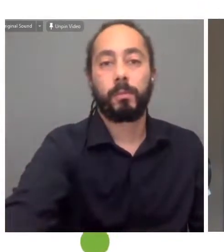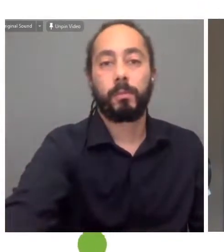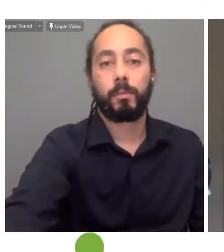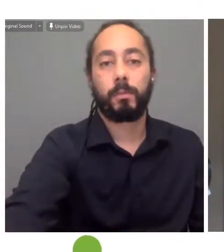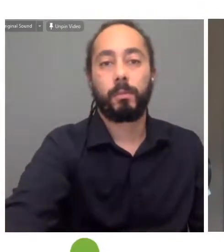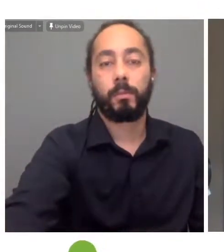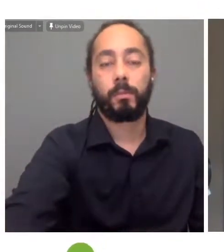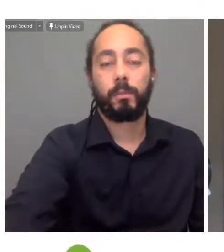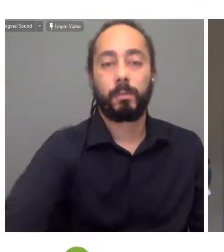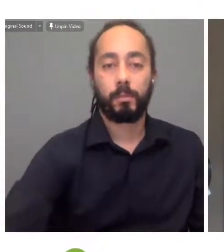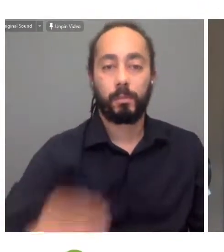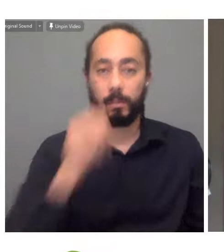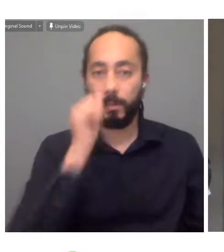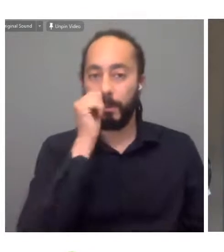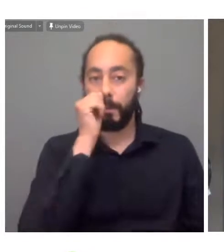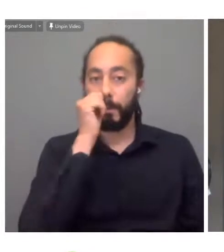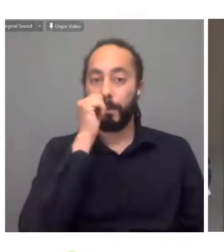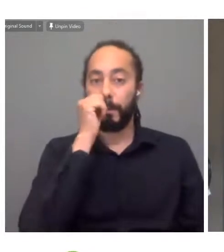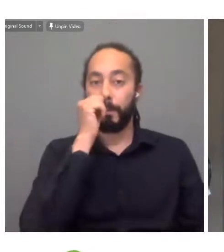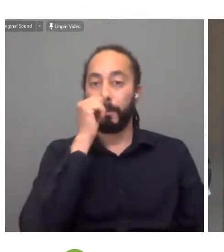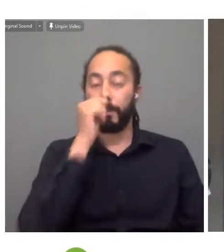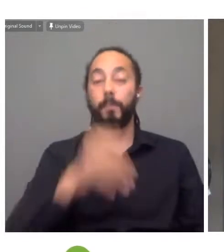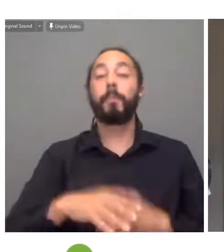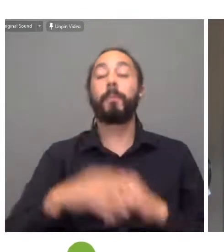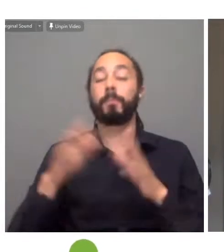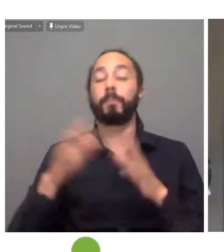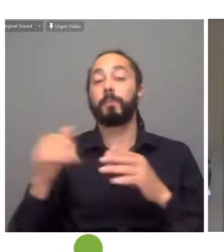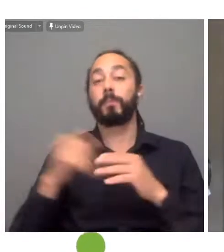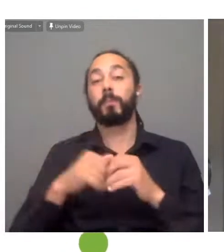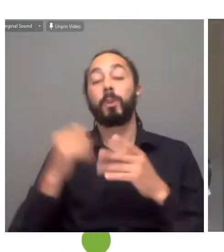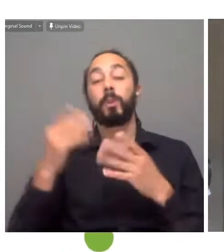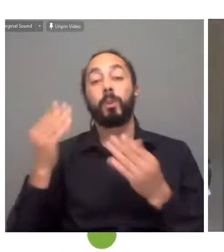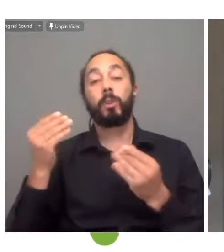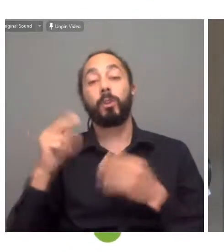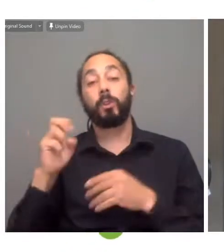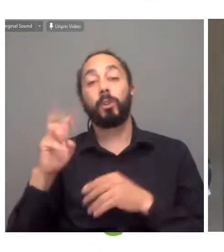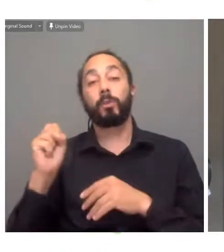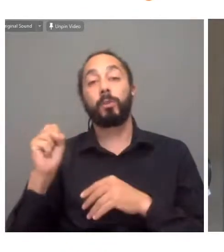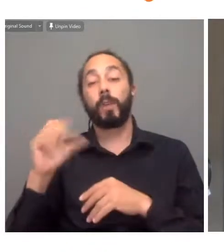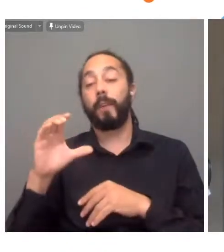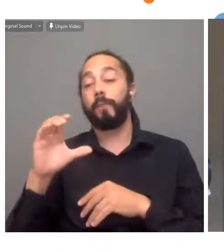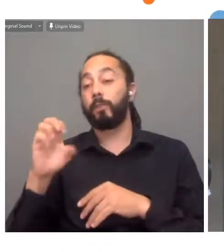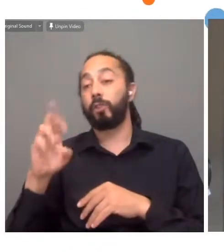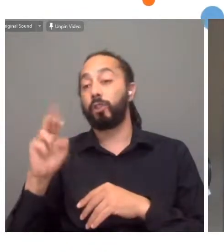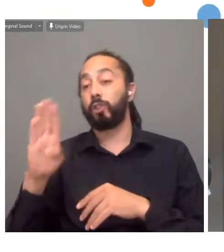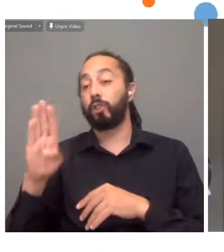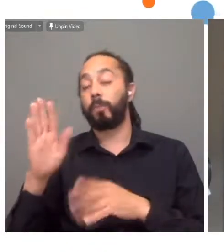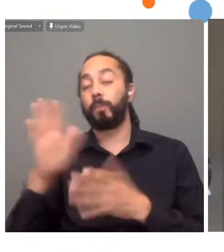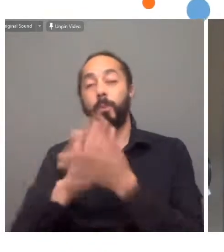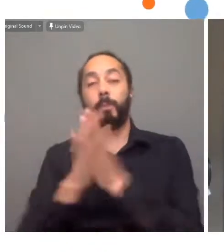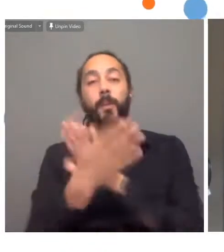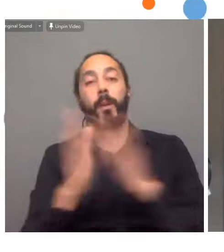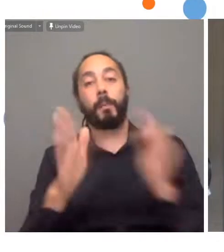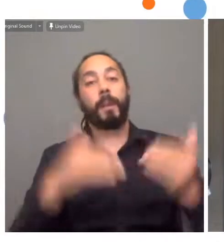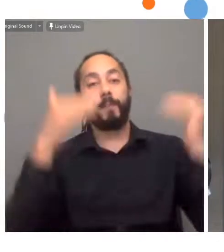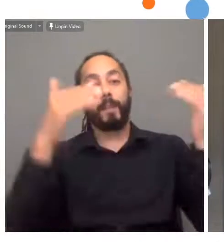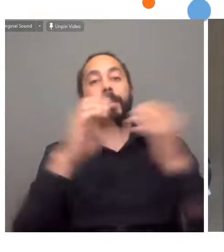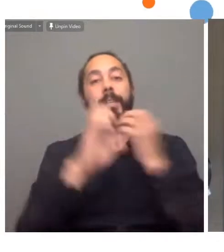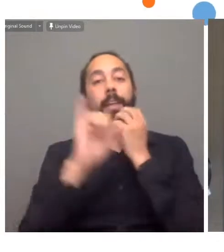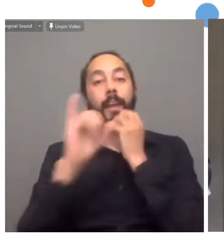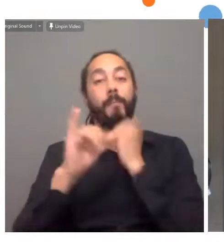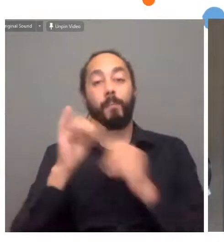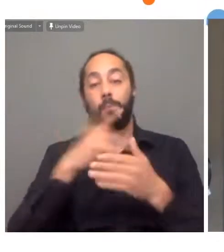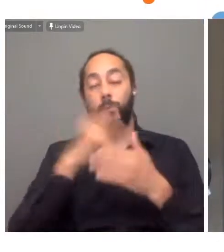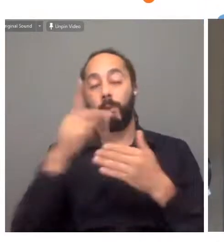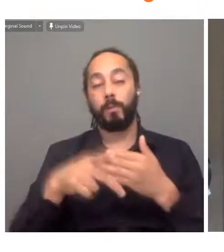Dermody, and it is, the news of CERB transitioning into an enhanced EI program is welcome. However, will the federal